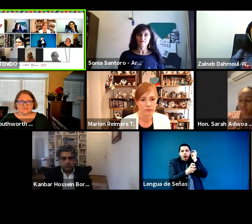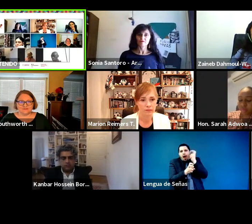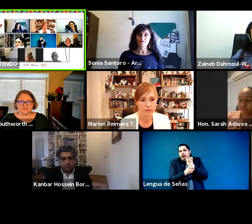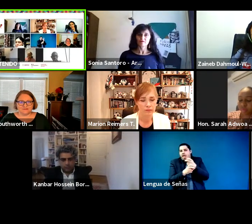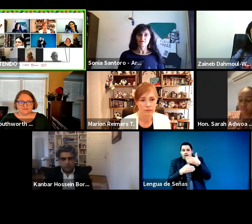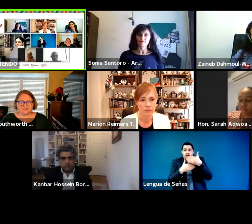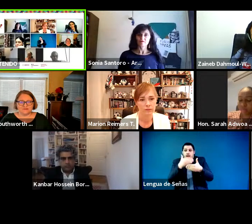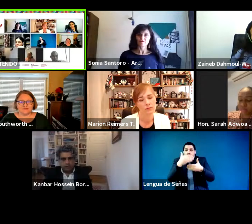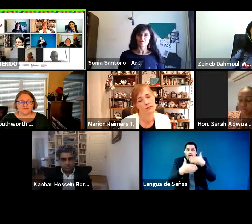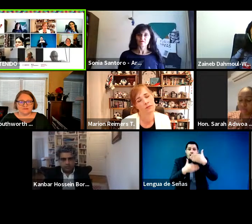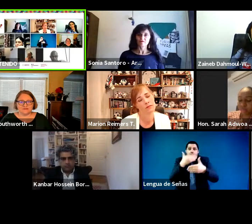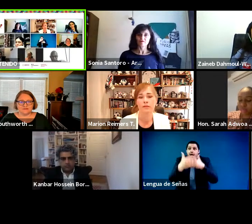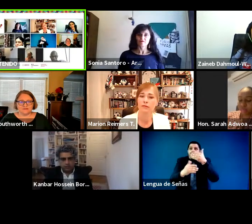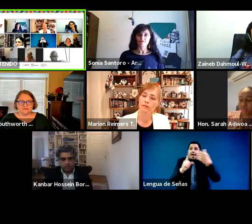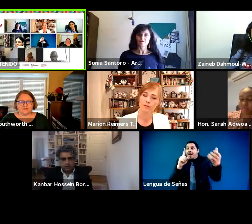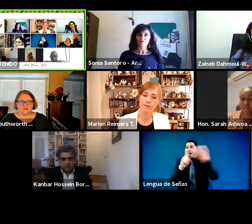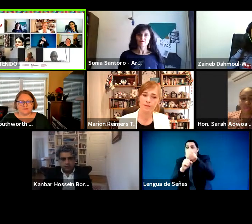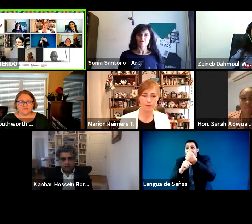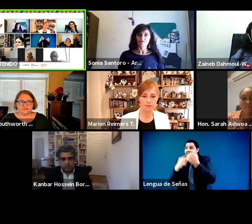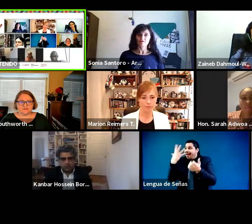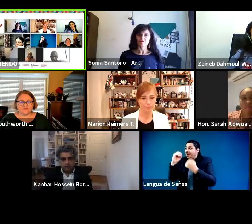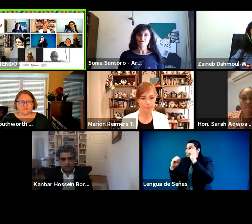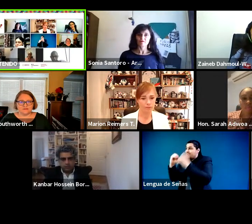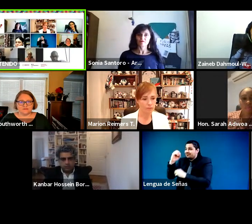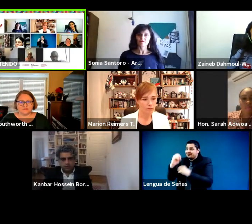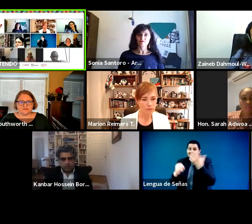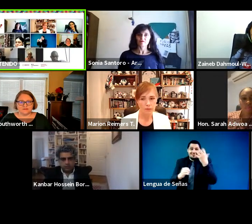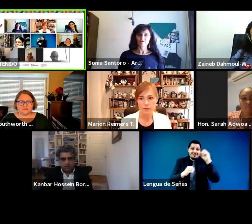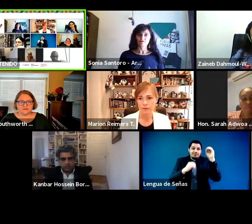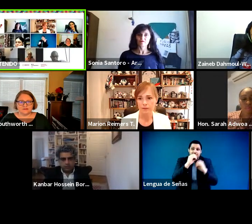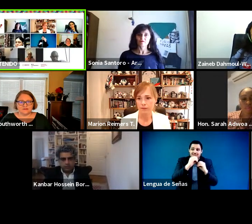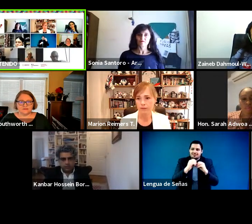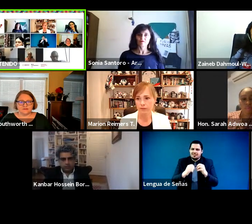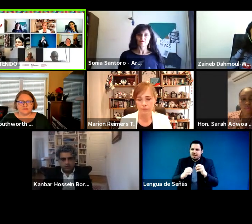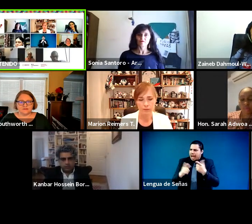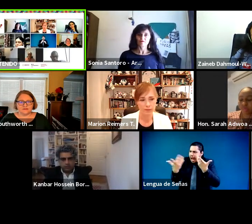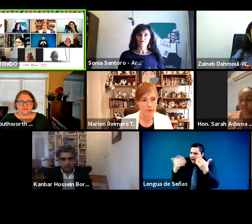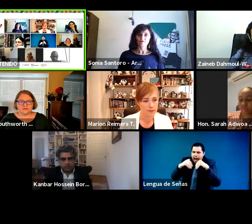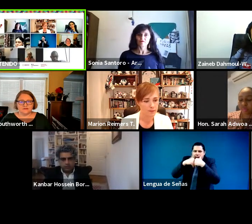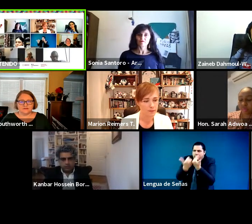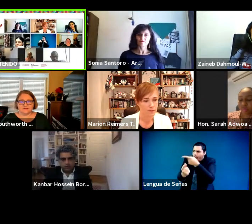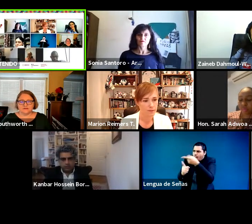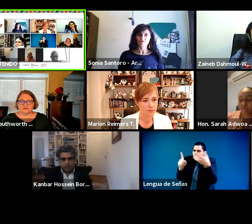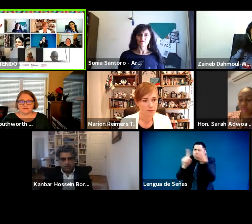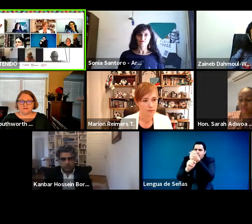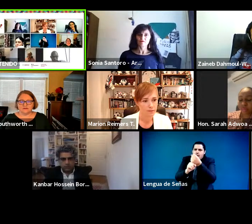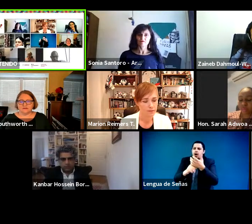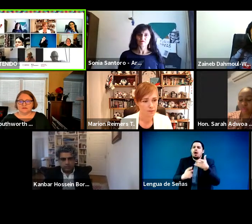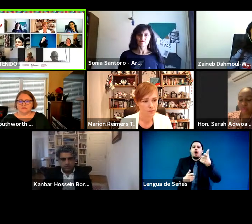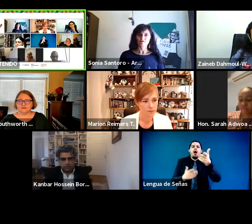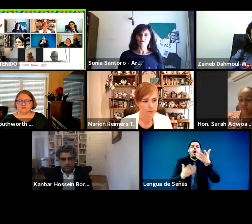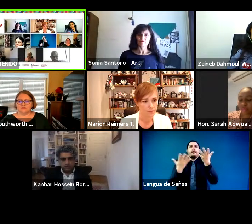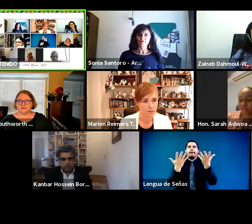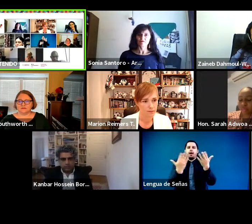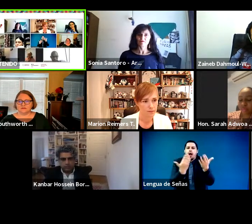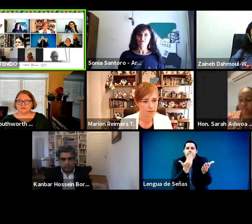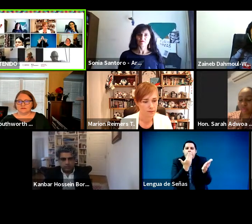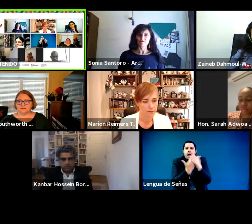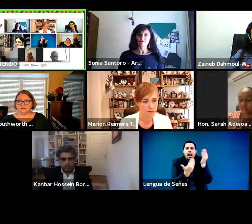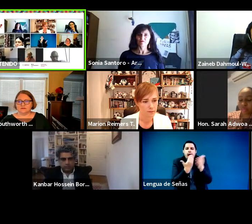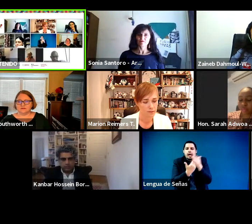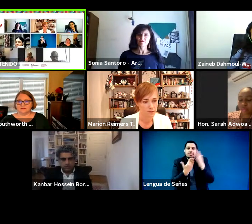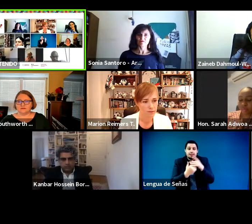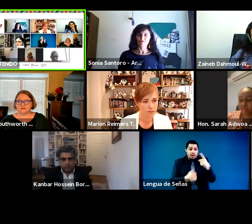started asking them about their stories, and the result was that they had a wealth of stories and